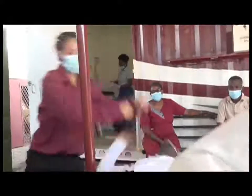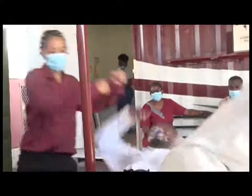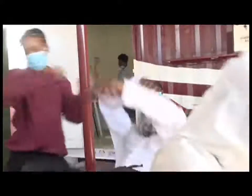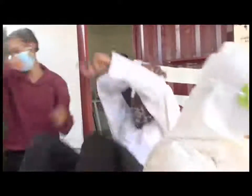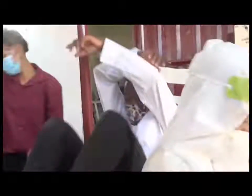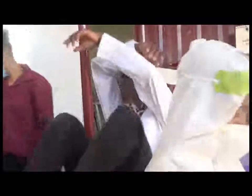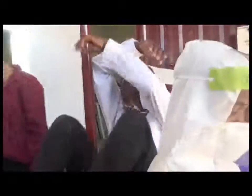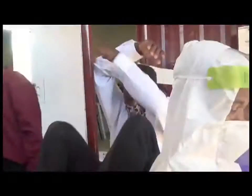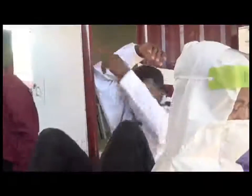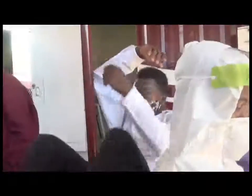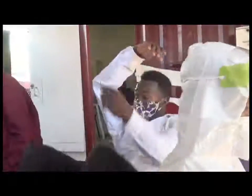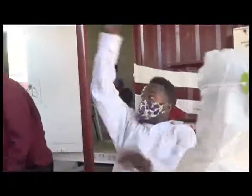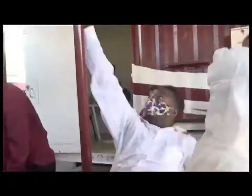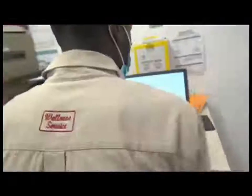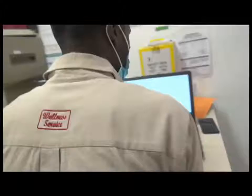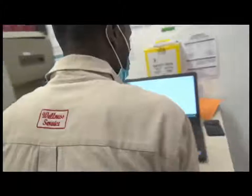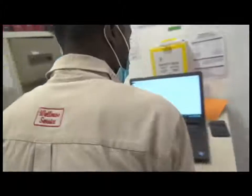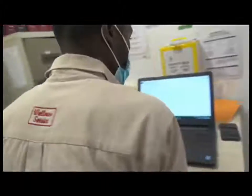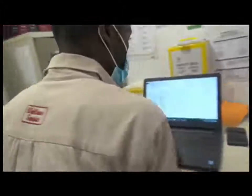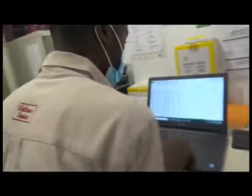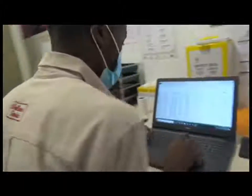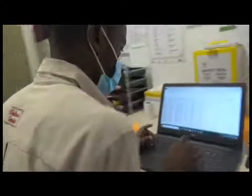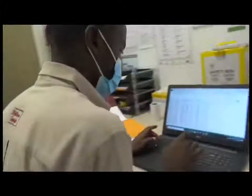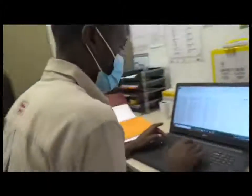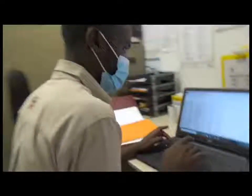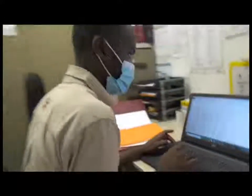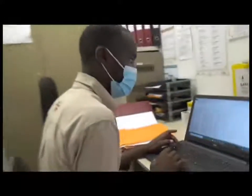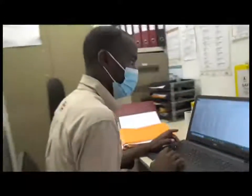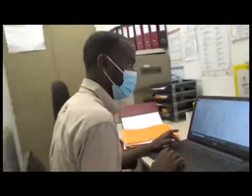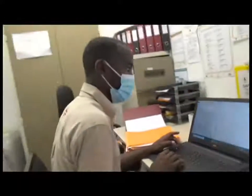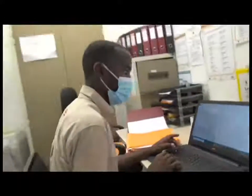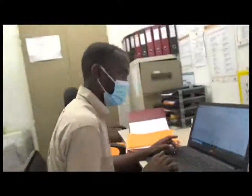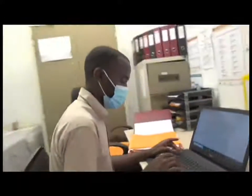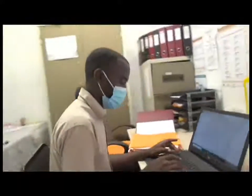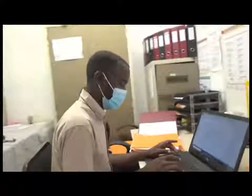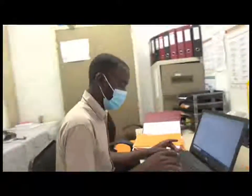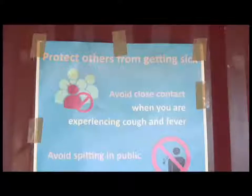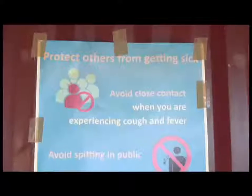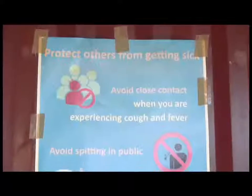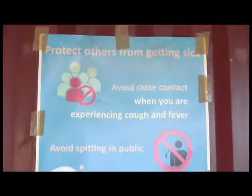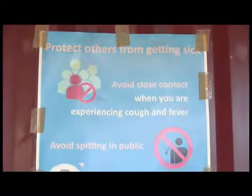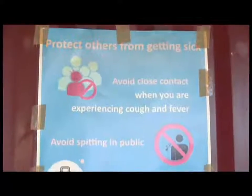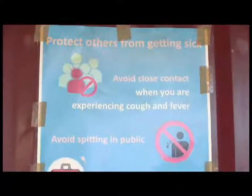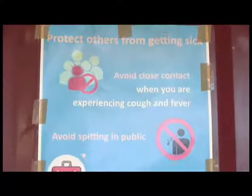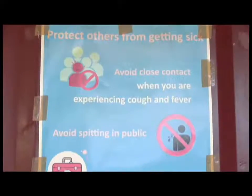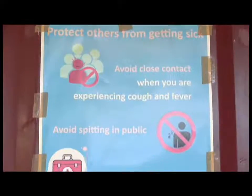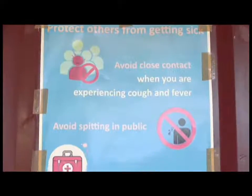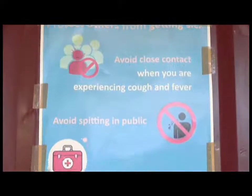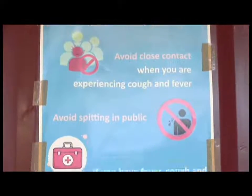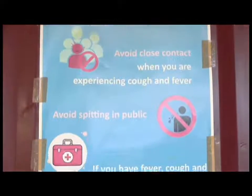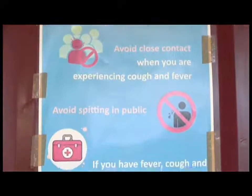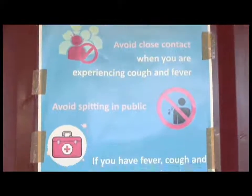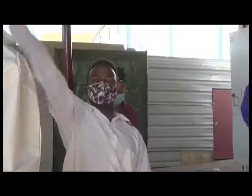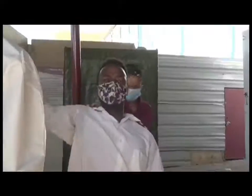pediatricians, security officers, cleaners,